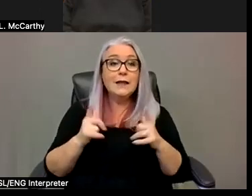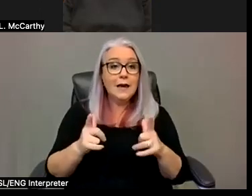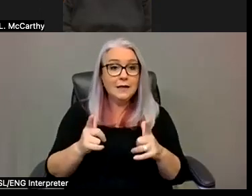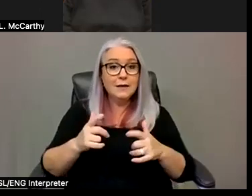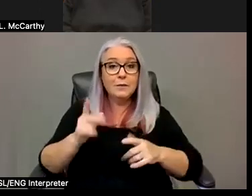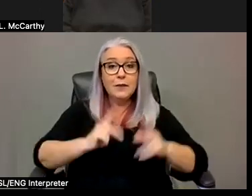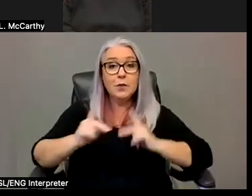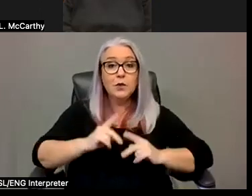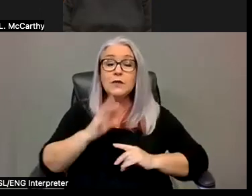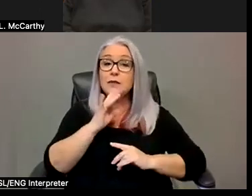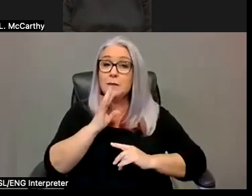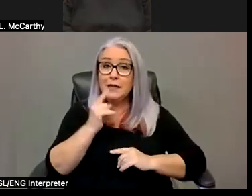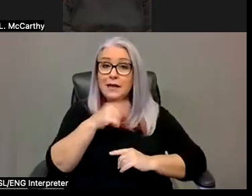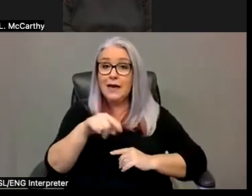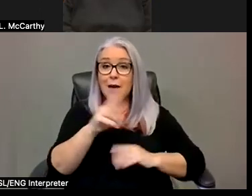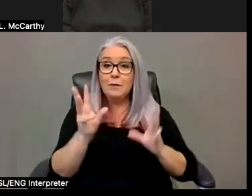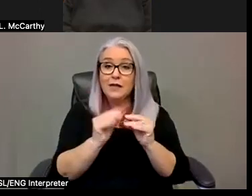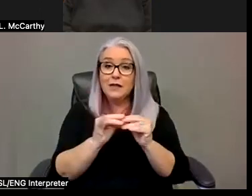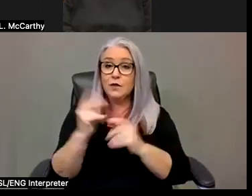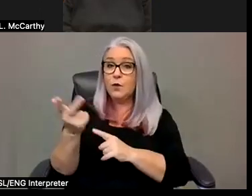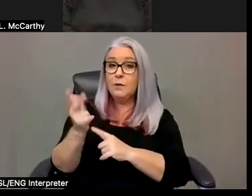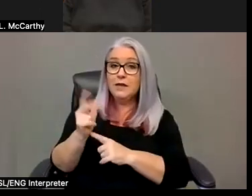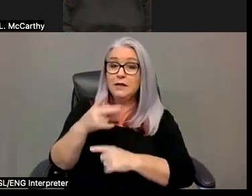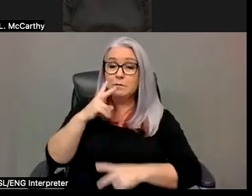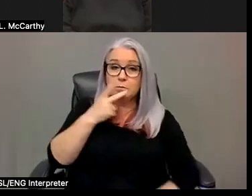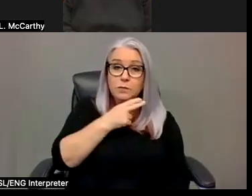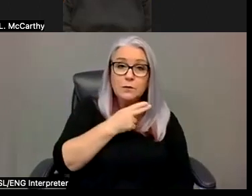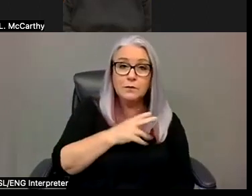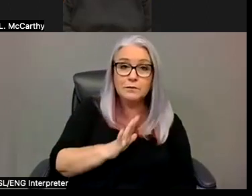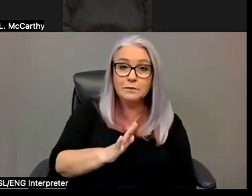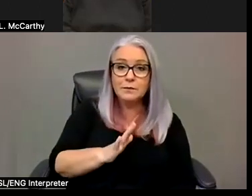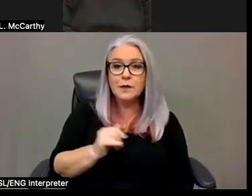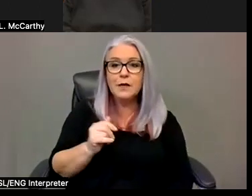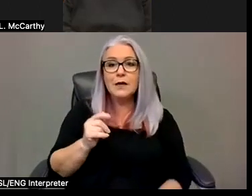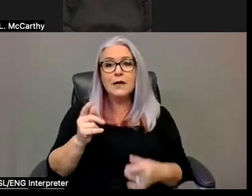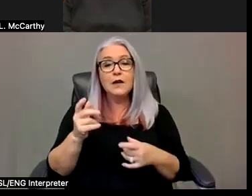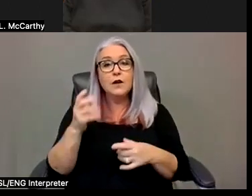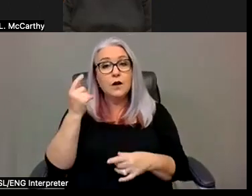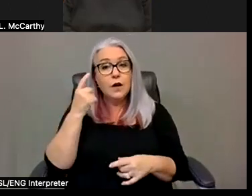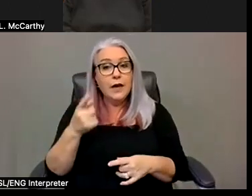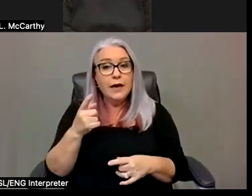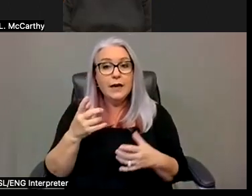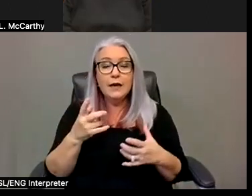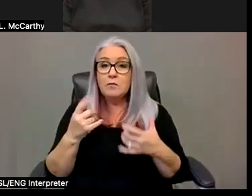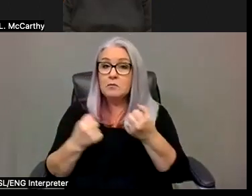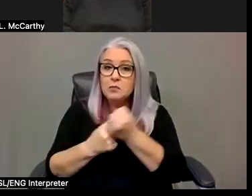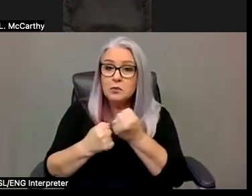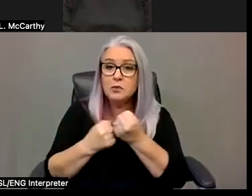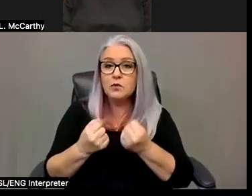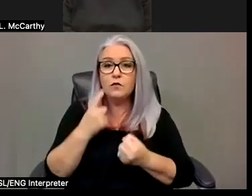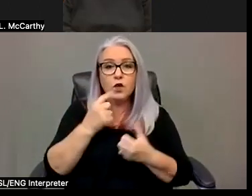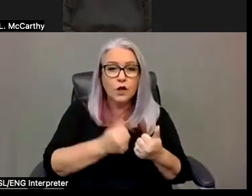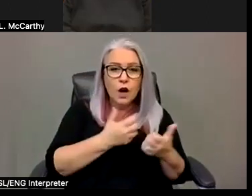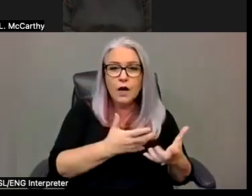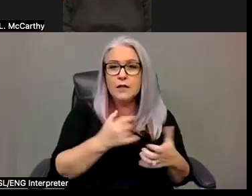Right now, you have 3 minutes to speak and you get cut off, whereas a cheerleader, for whatever cause the current board thinks is